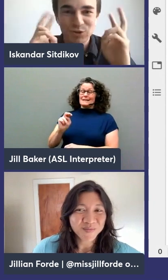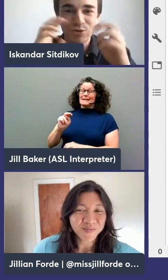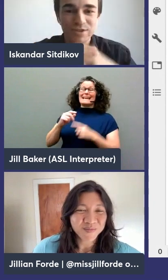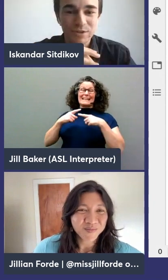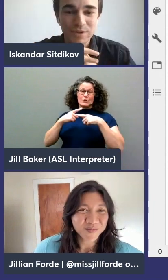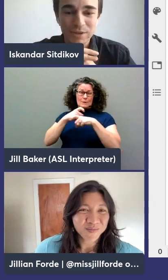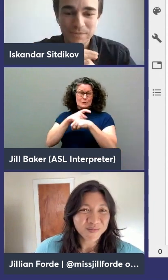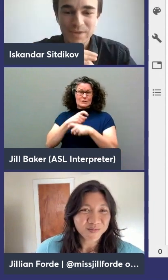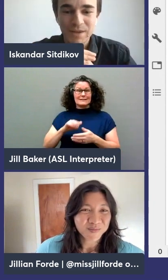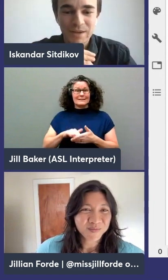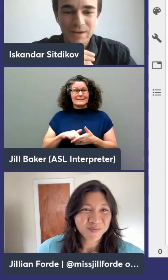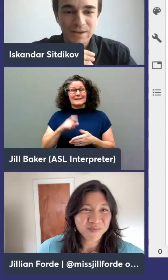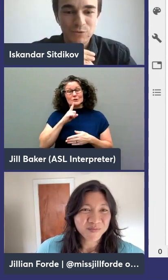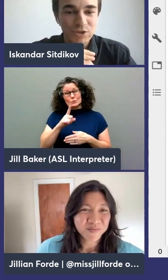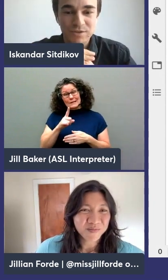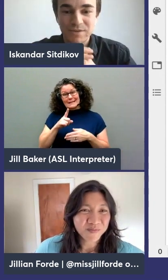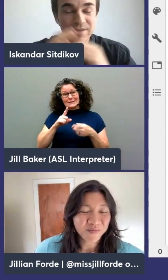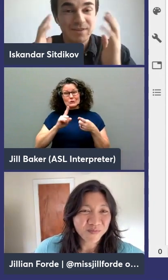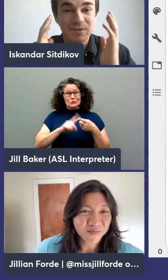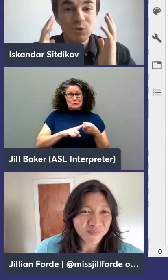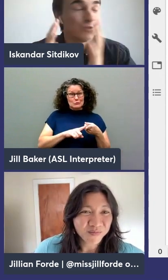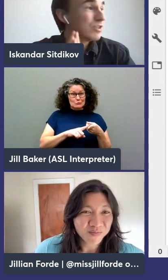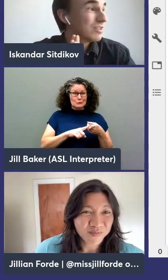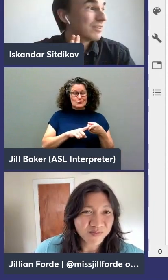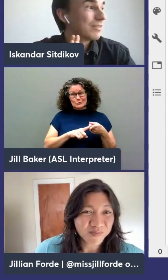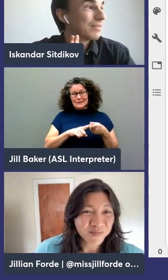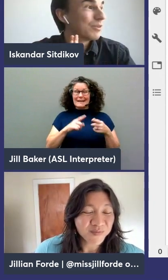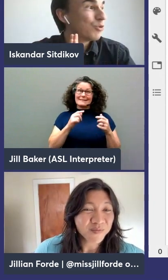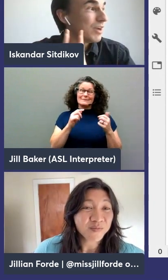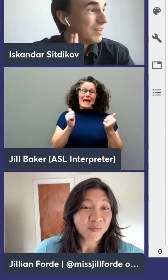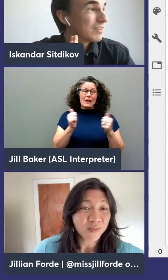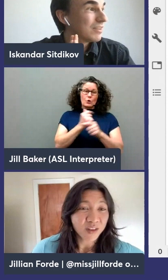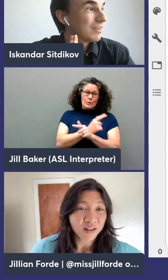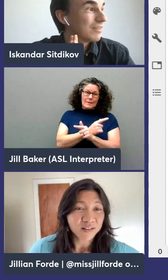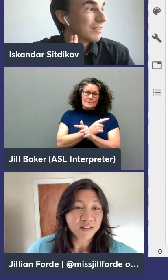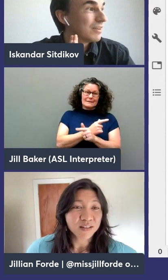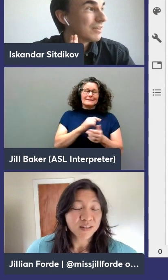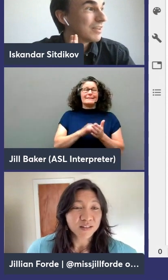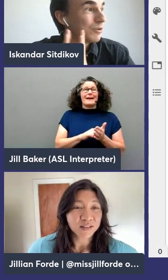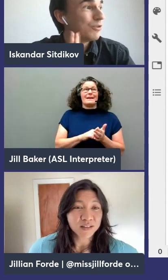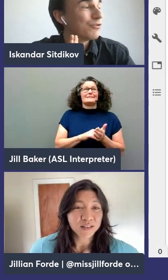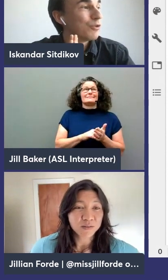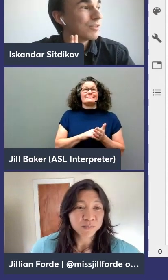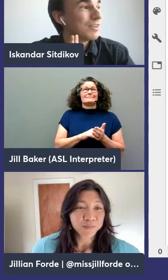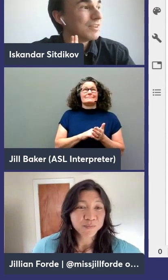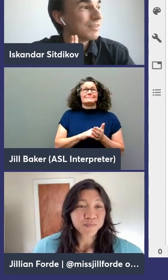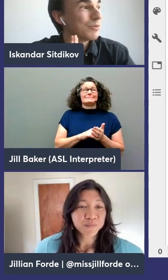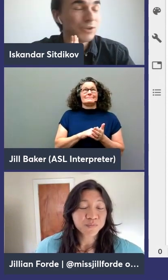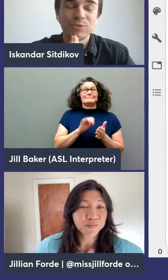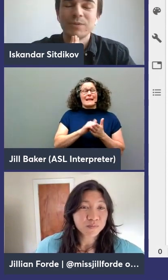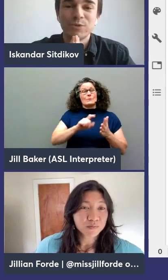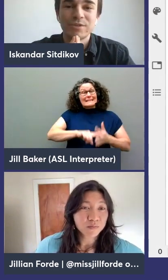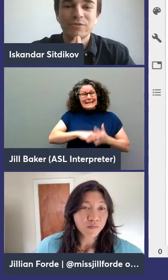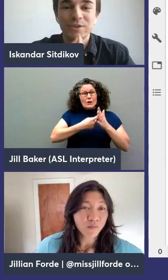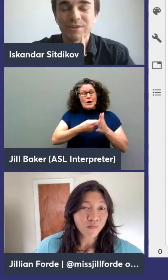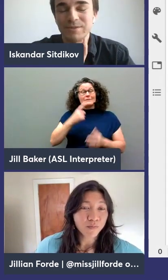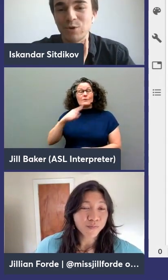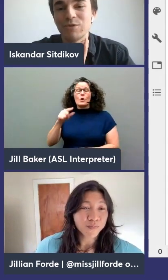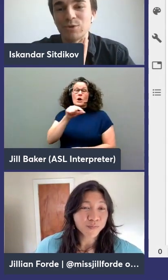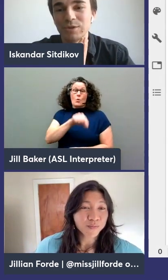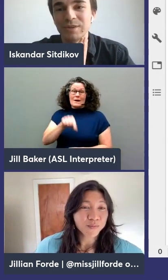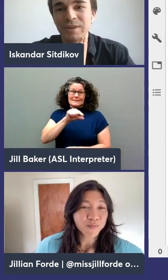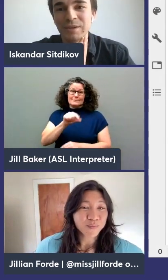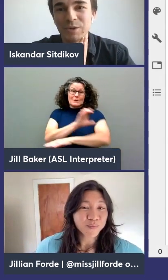to this Shor's algorithm, which was the great kickoff for the quantum computing